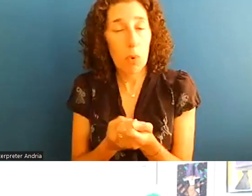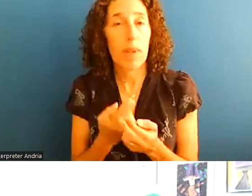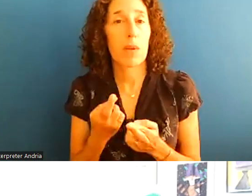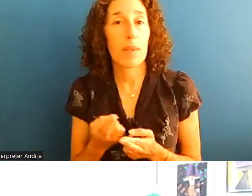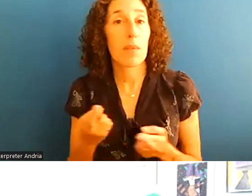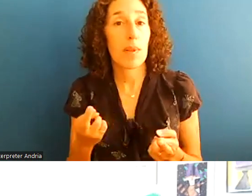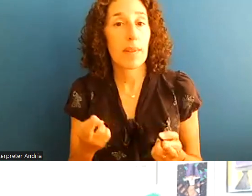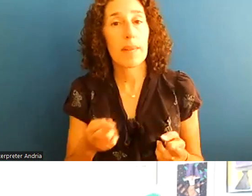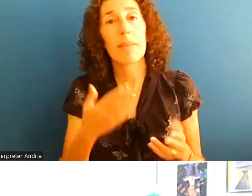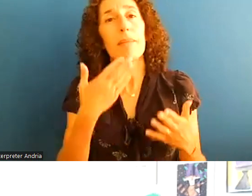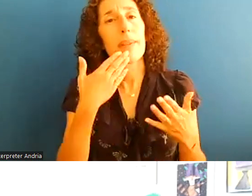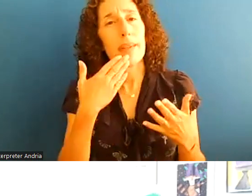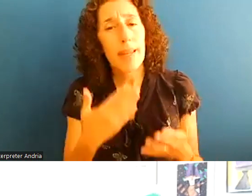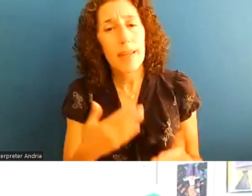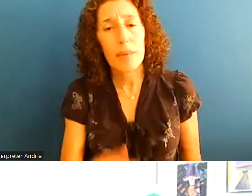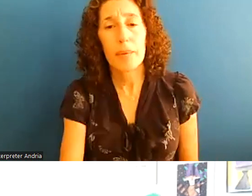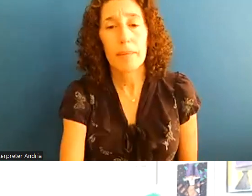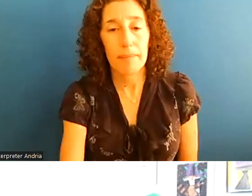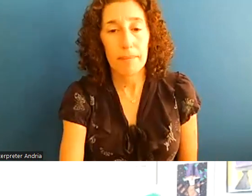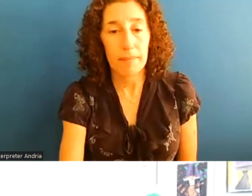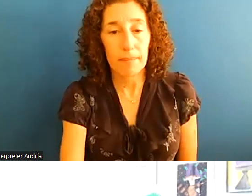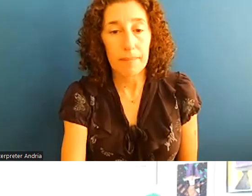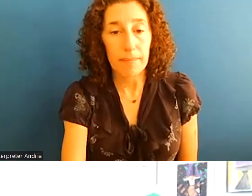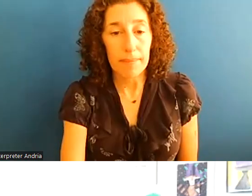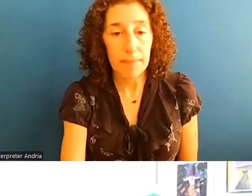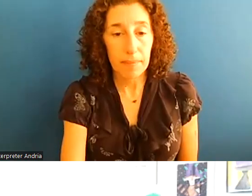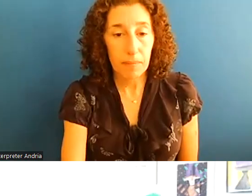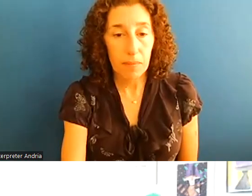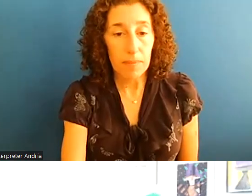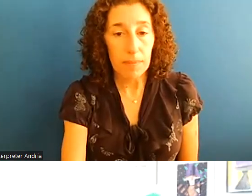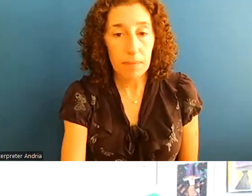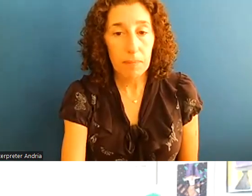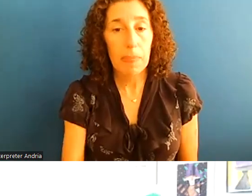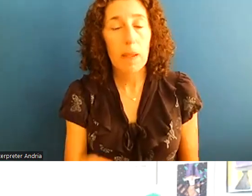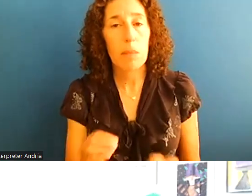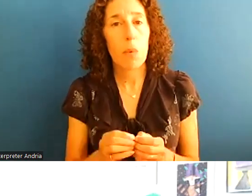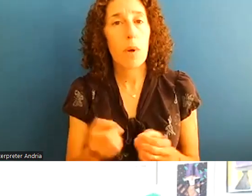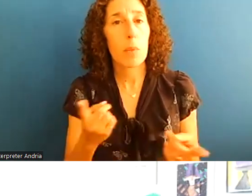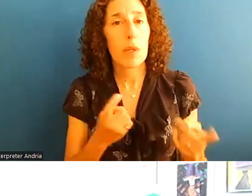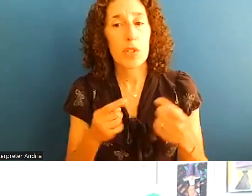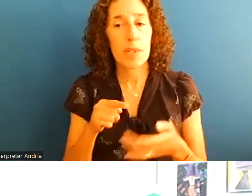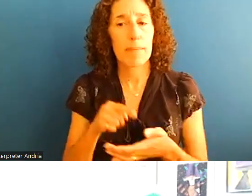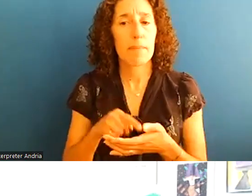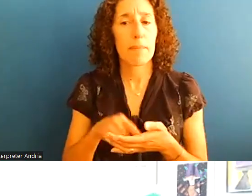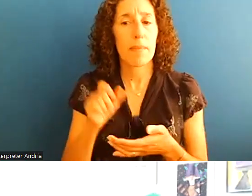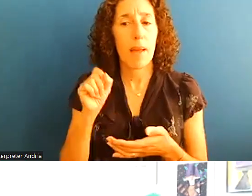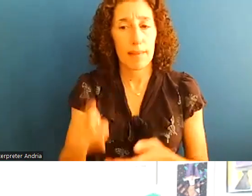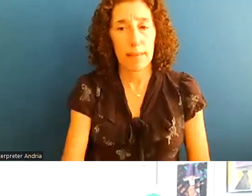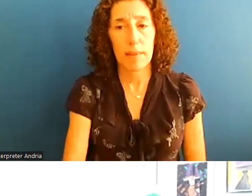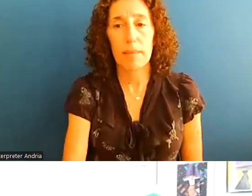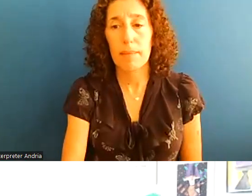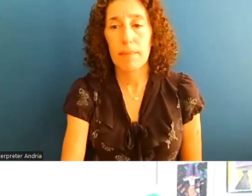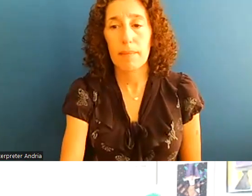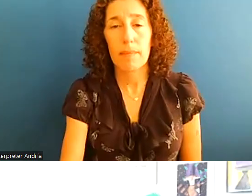Great, thank you so much for sharing. So moving on to our second question, how do you work with victim